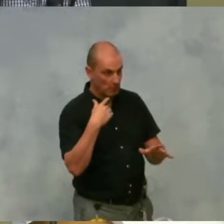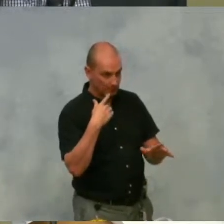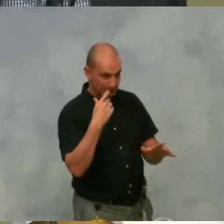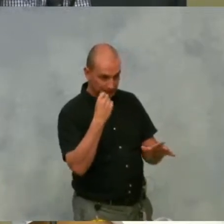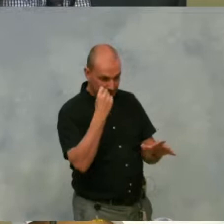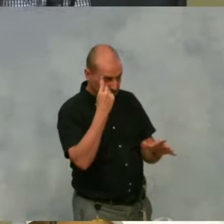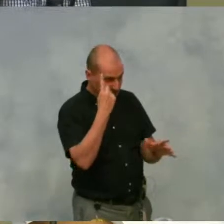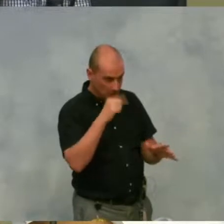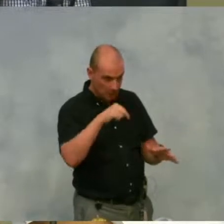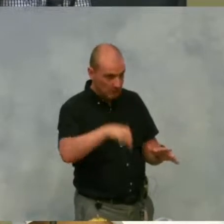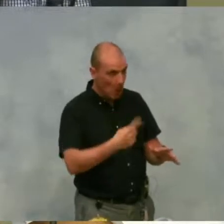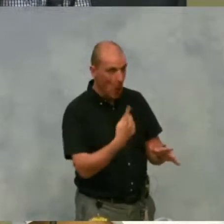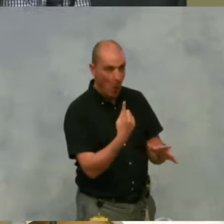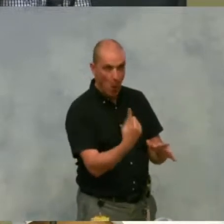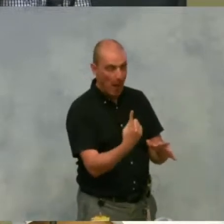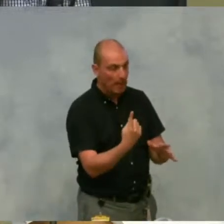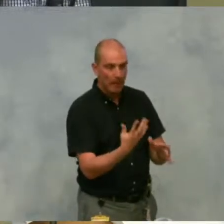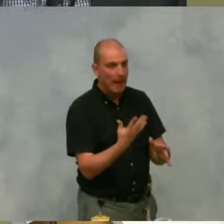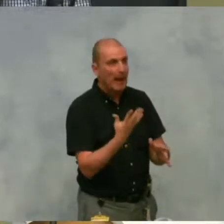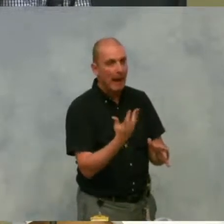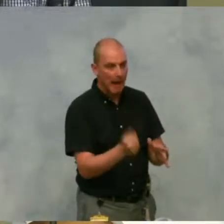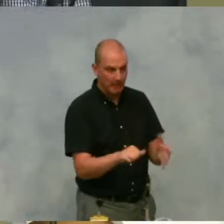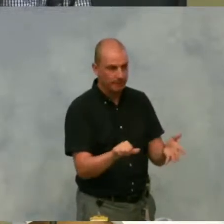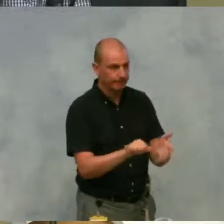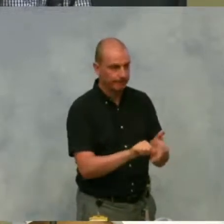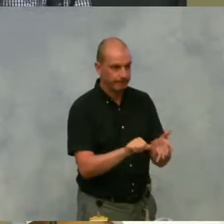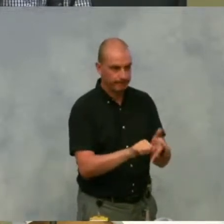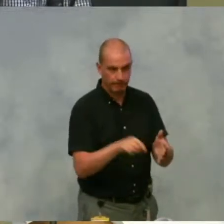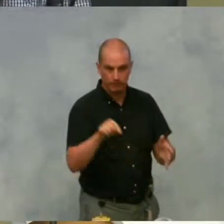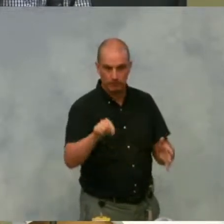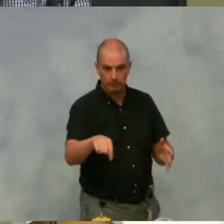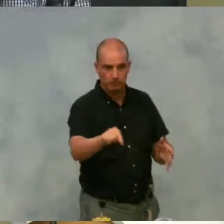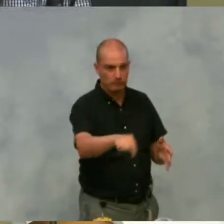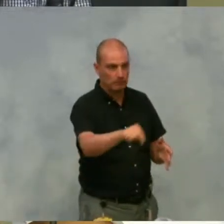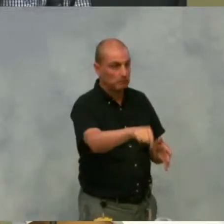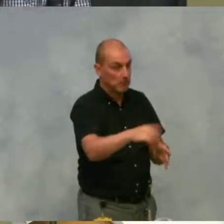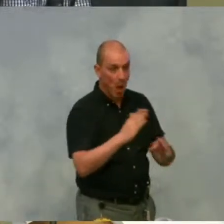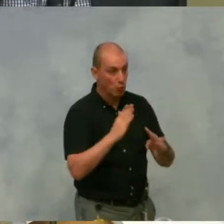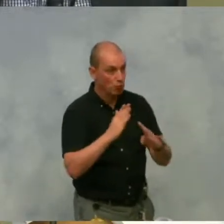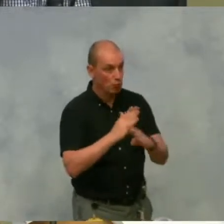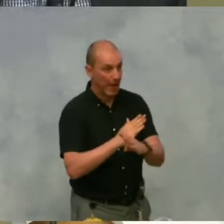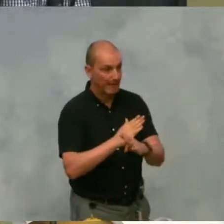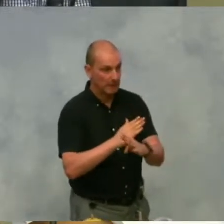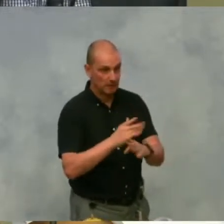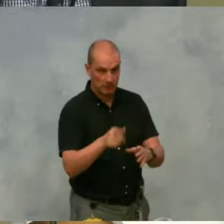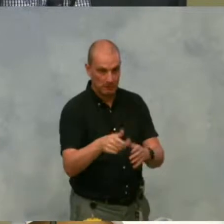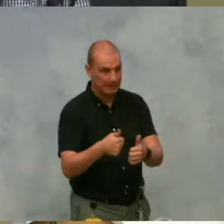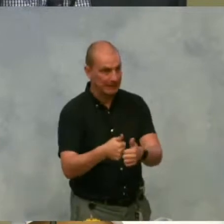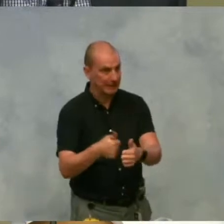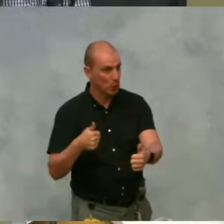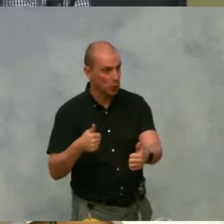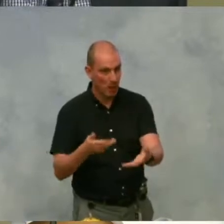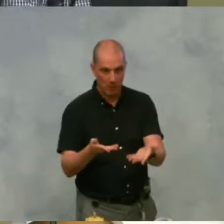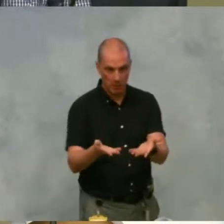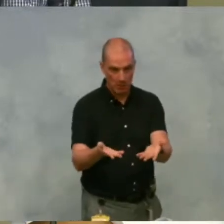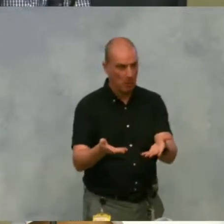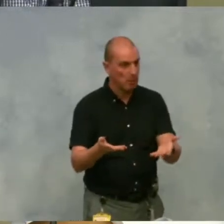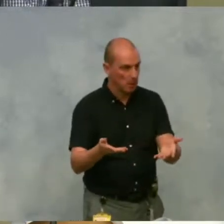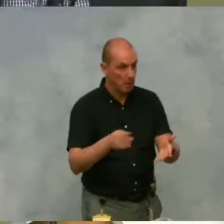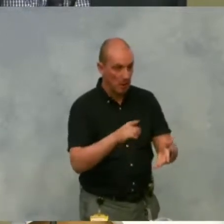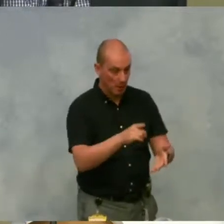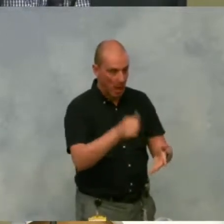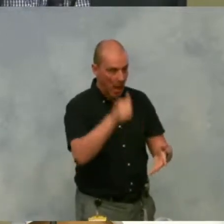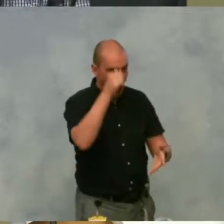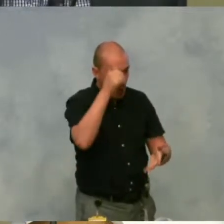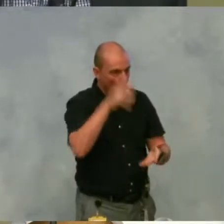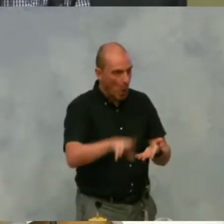sector as well. And I know that, I'm not going to talk about wages. I know there's obviously been a lot of discussion about